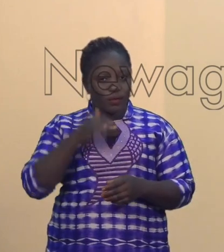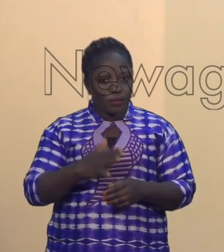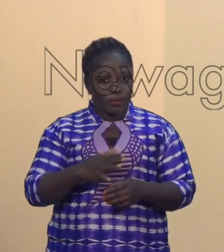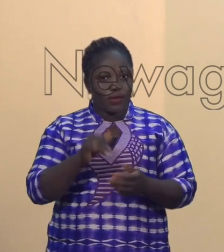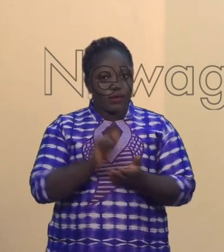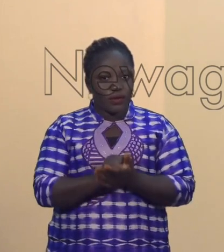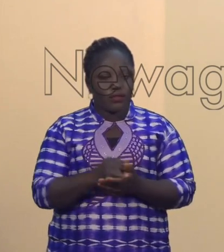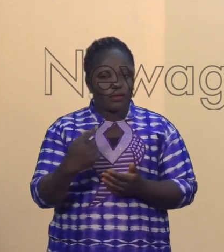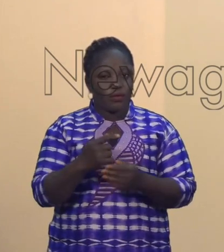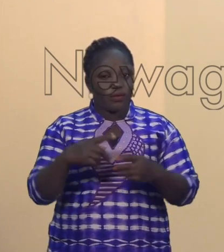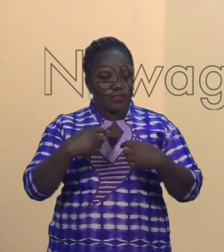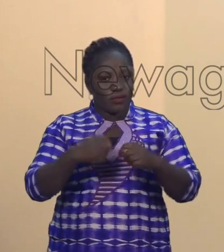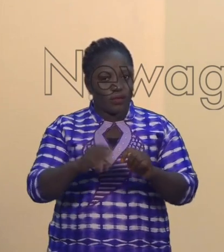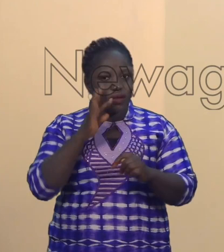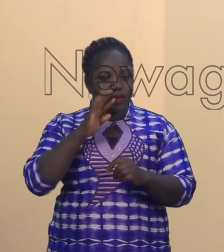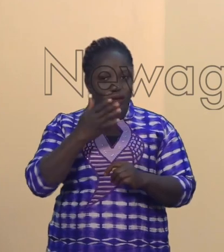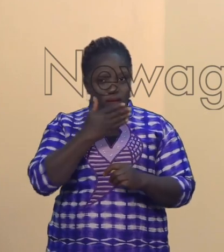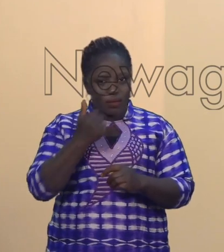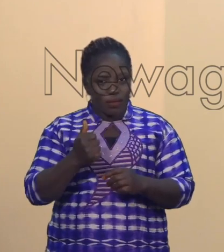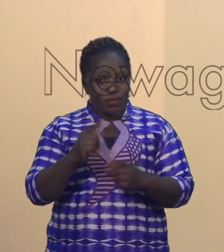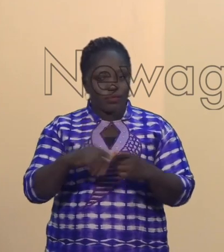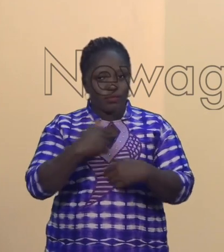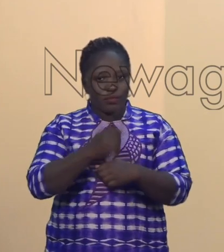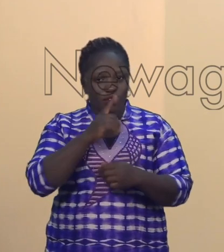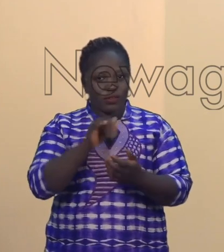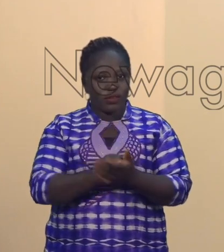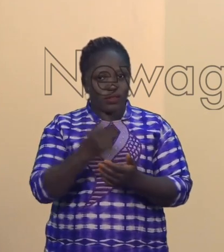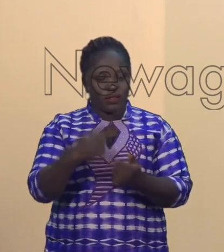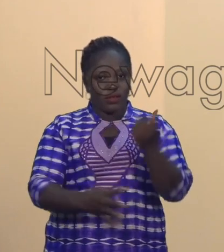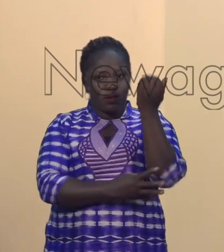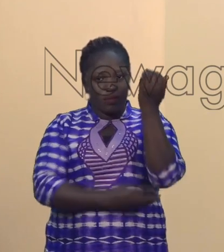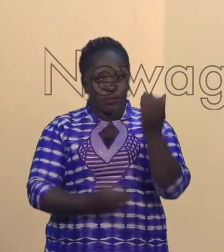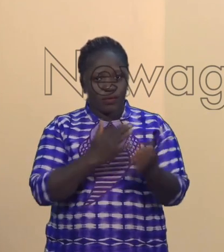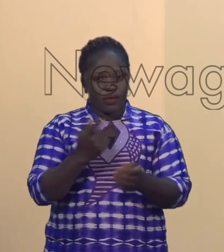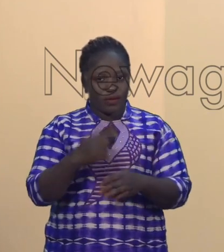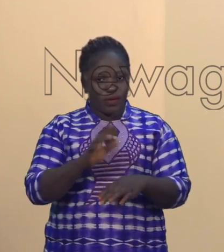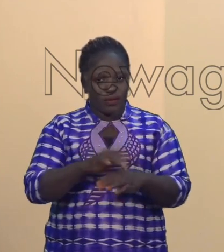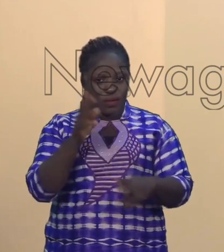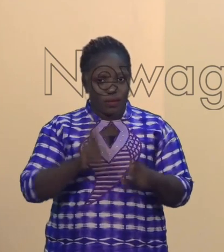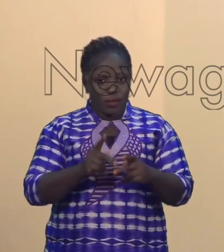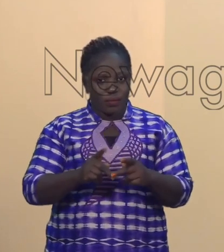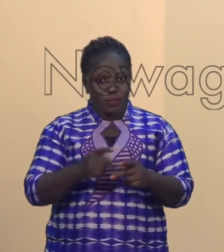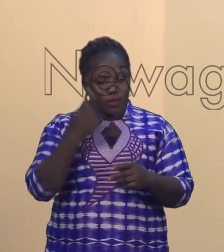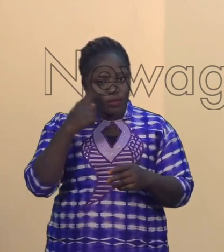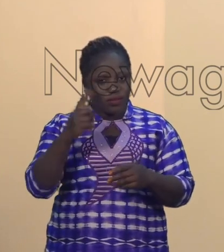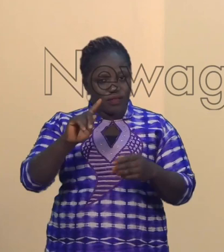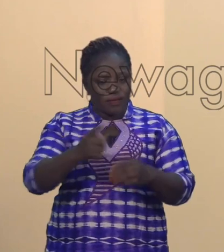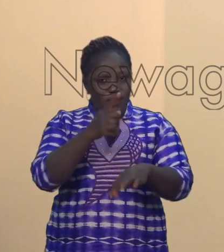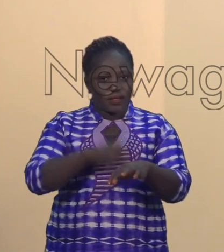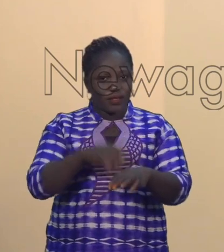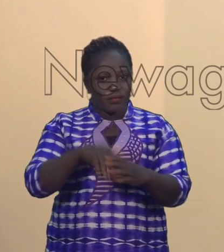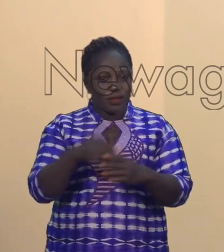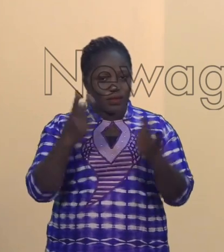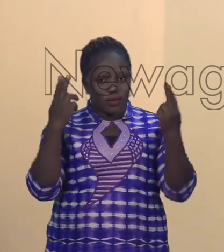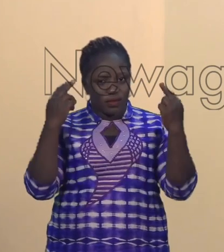leave any stone unturned to ensure that the poor and the vulnerable, for the first time in the history of